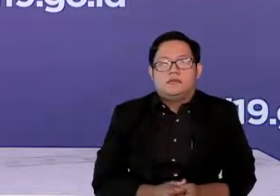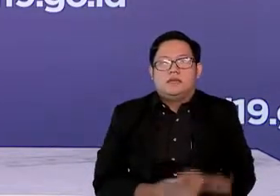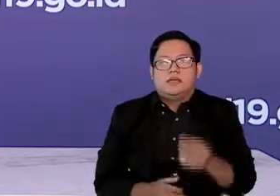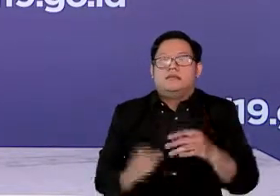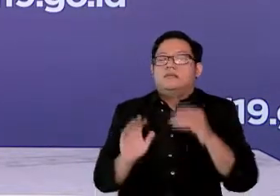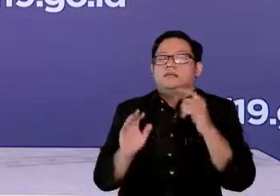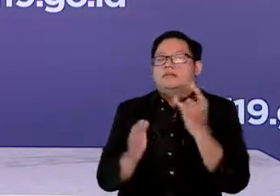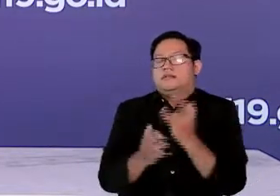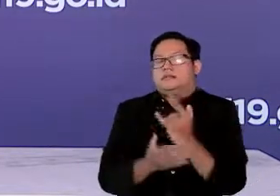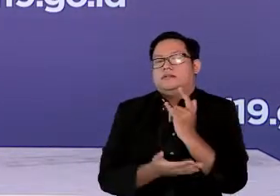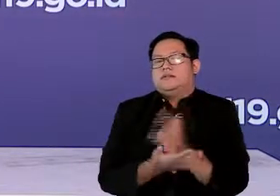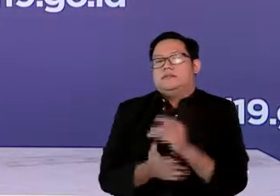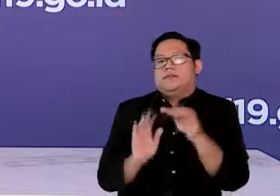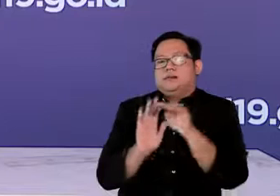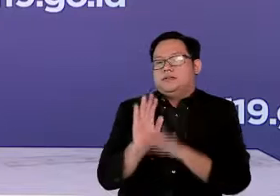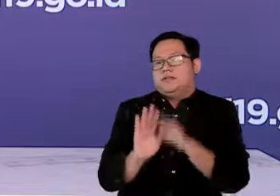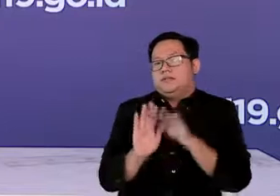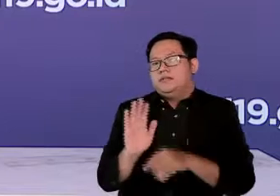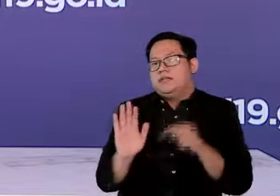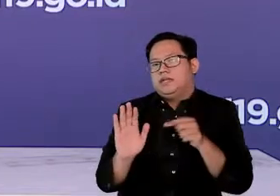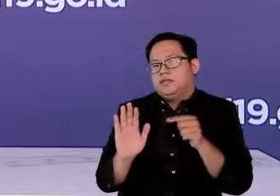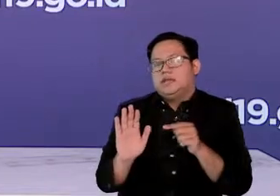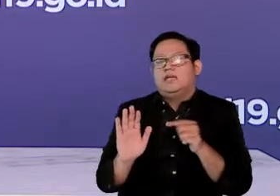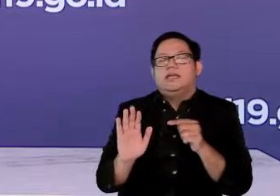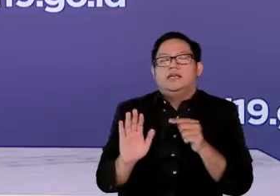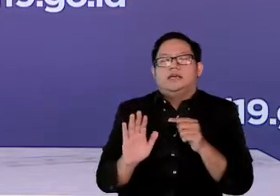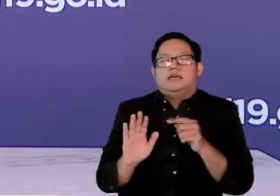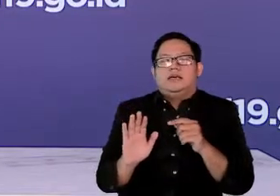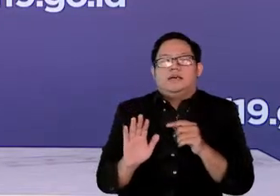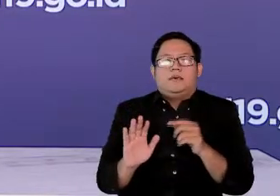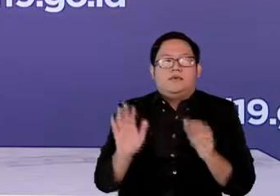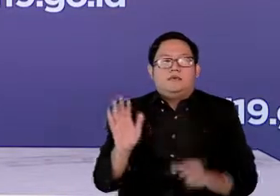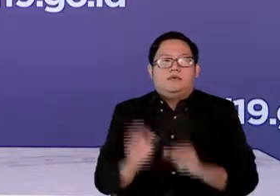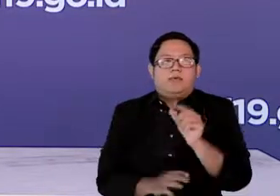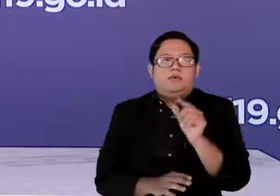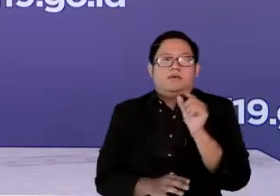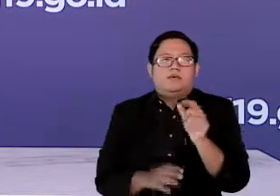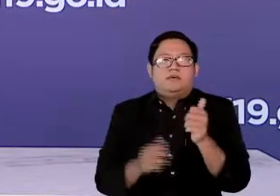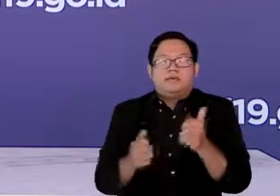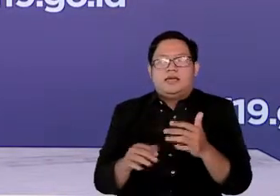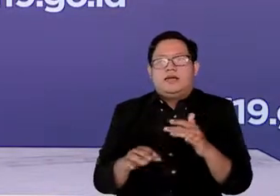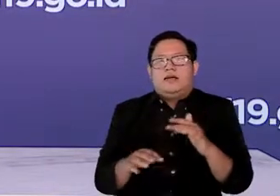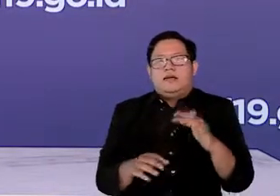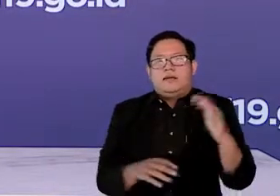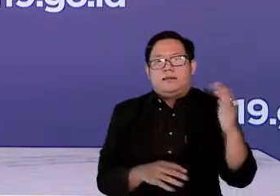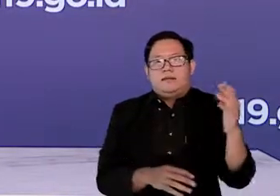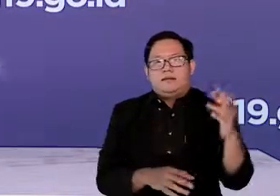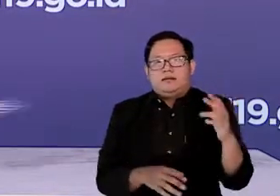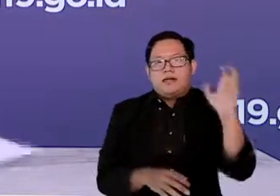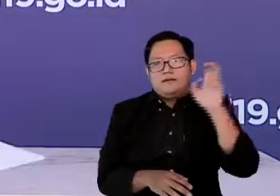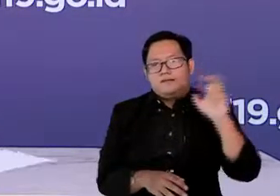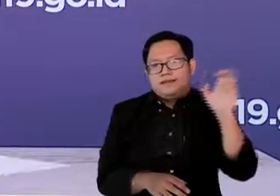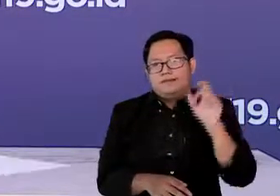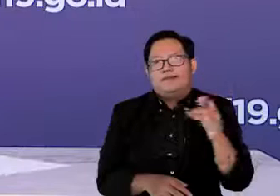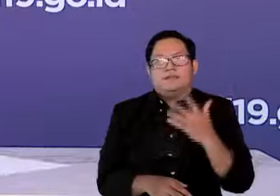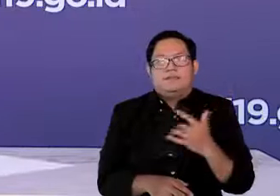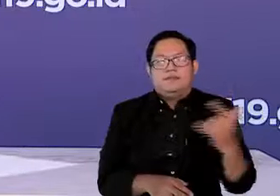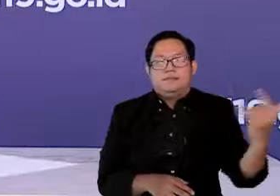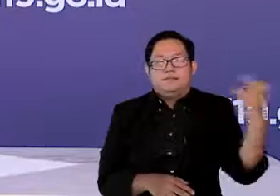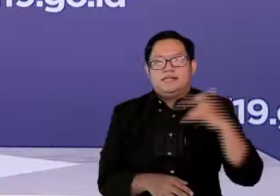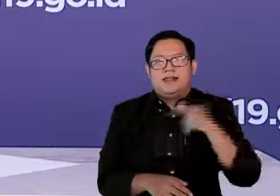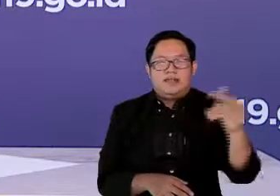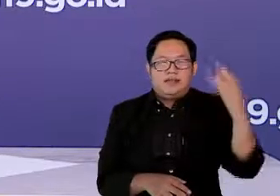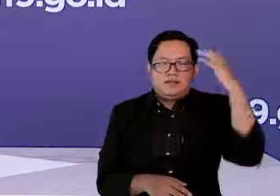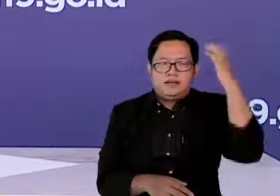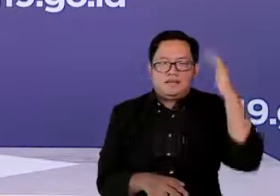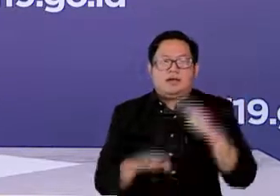to be the main principle for shared welfare, safety, and health. Thank you. Thank you. The next